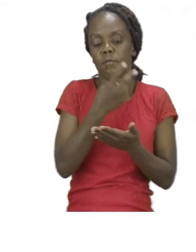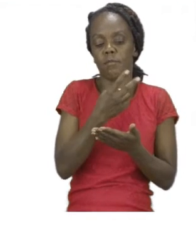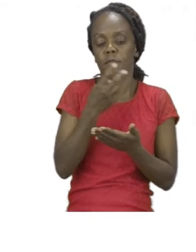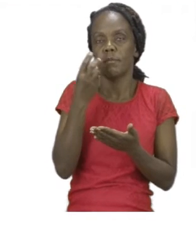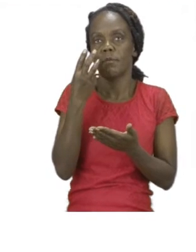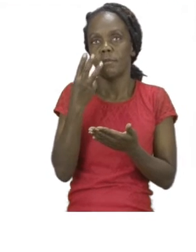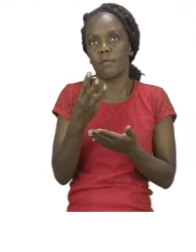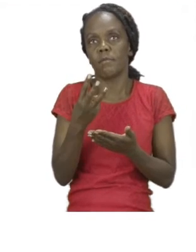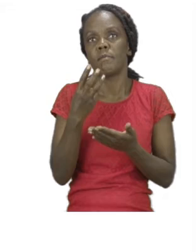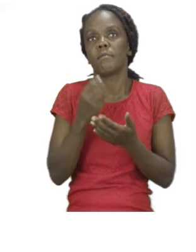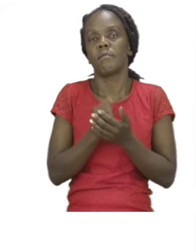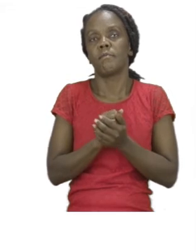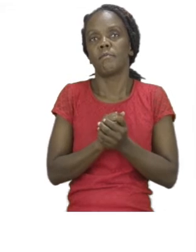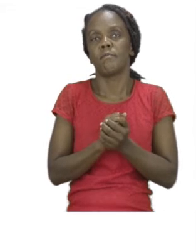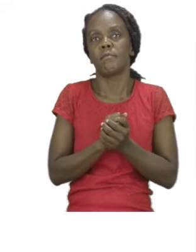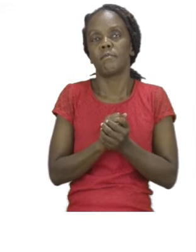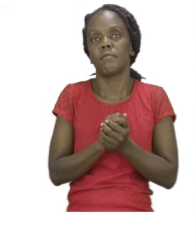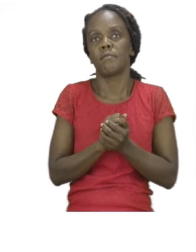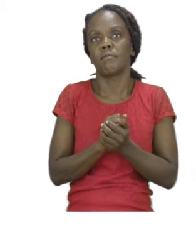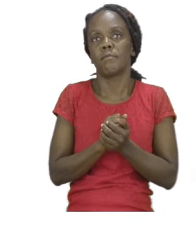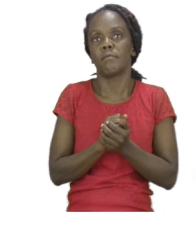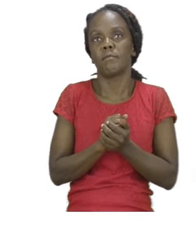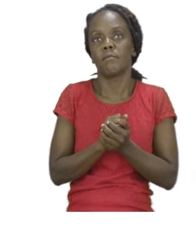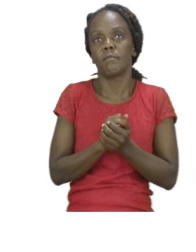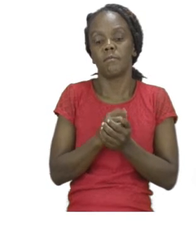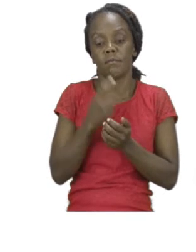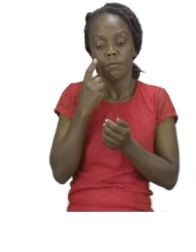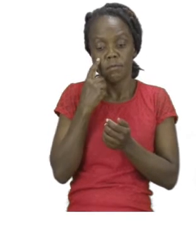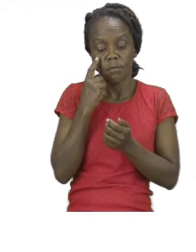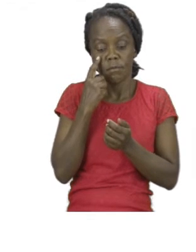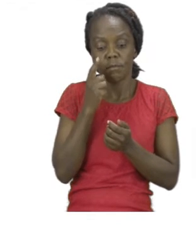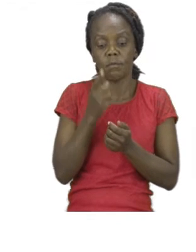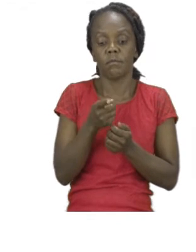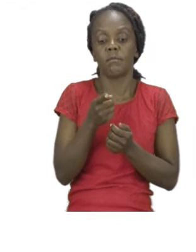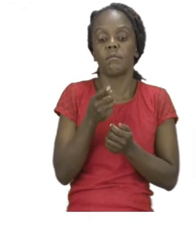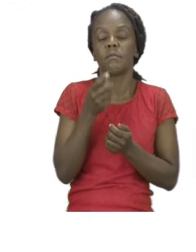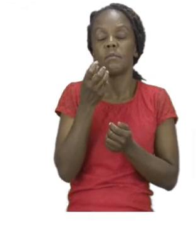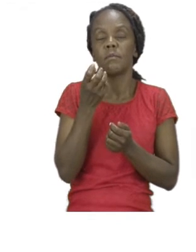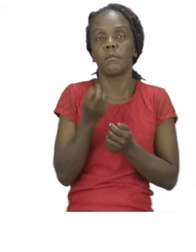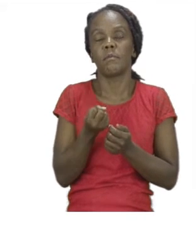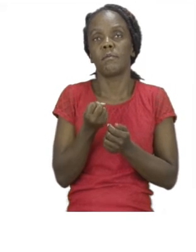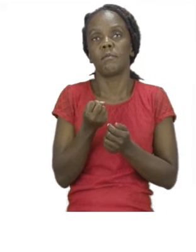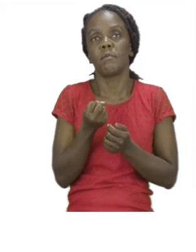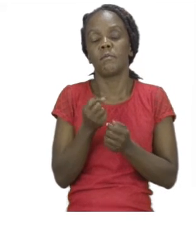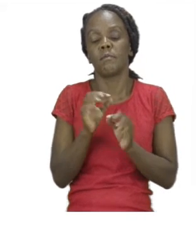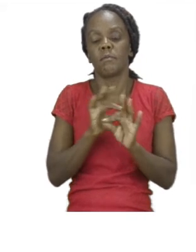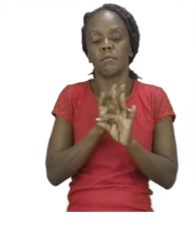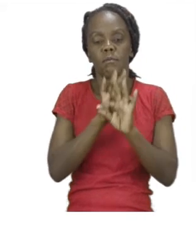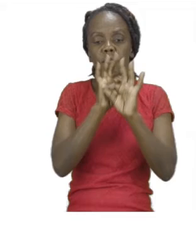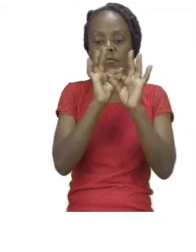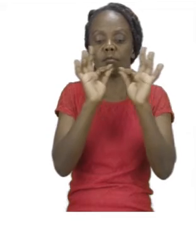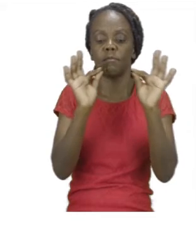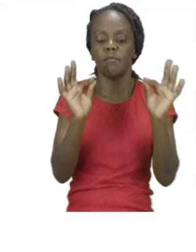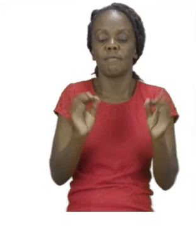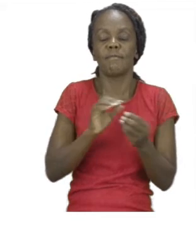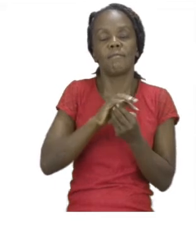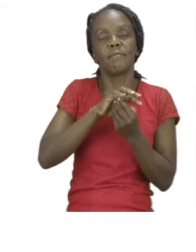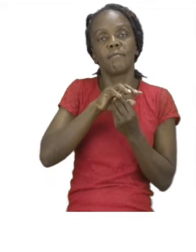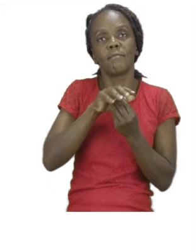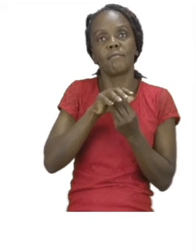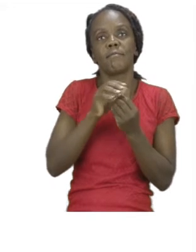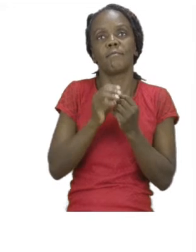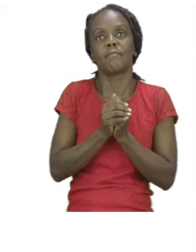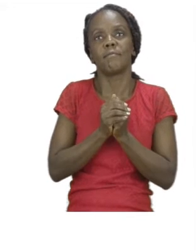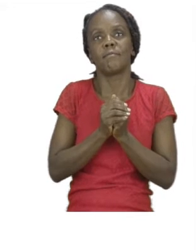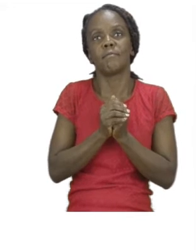page 23, you can see that we have our beautiful family. It is going to be our job